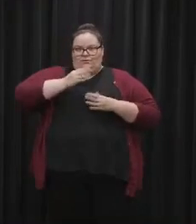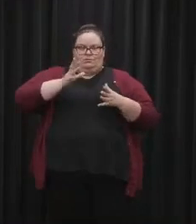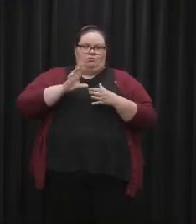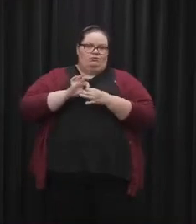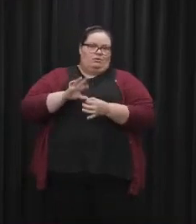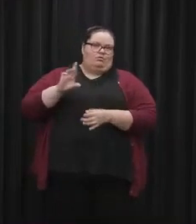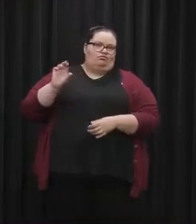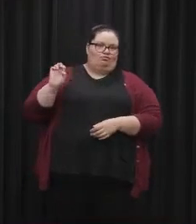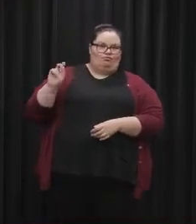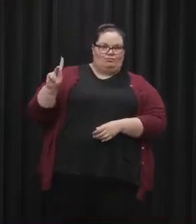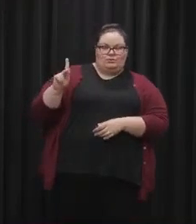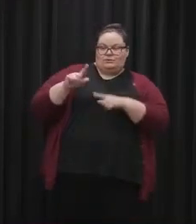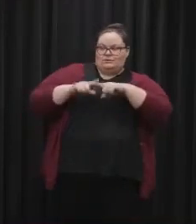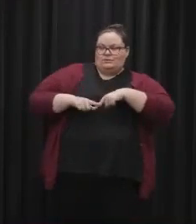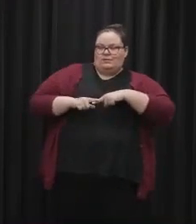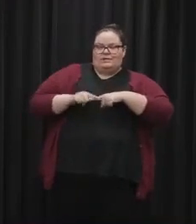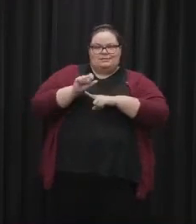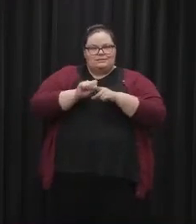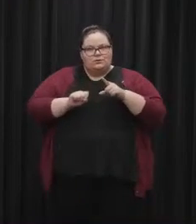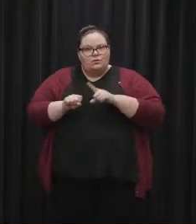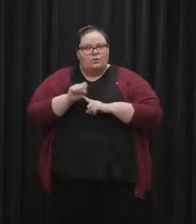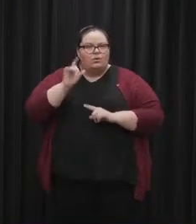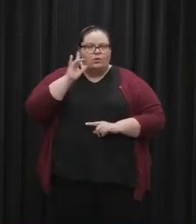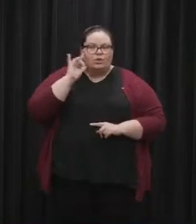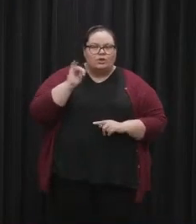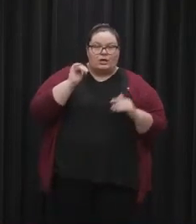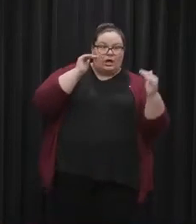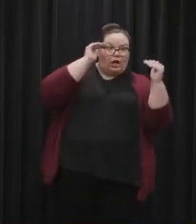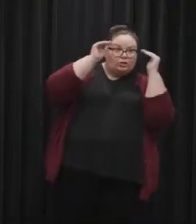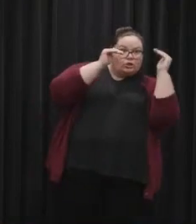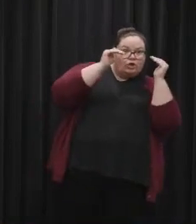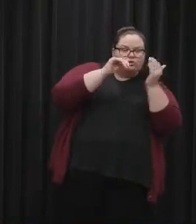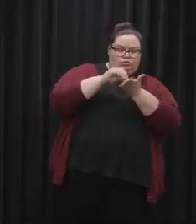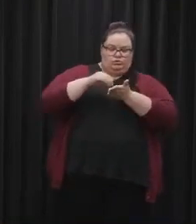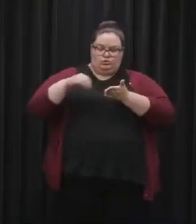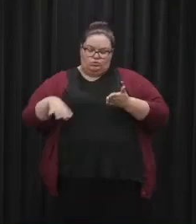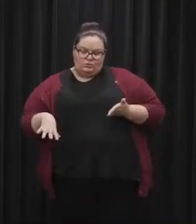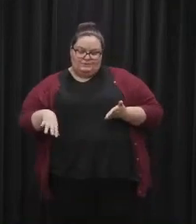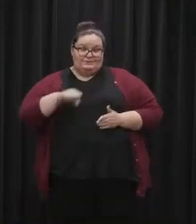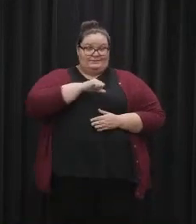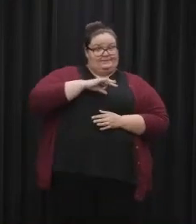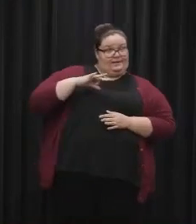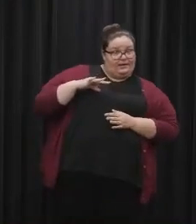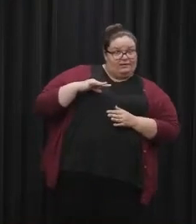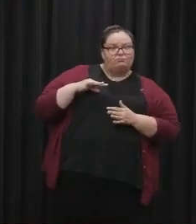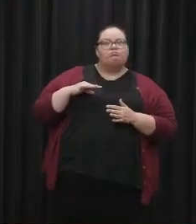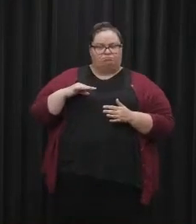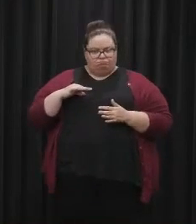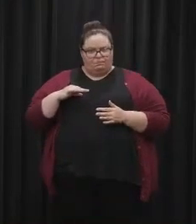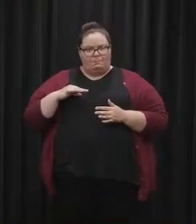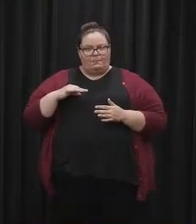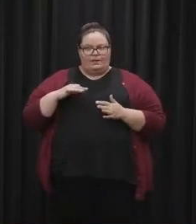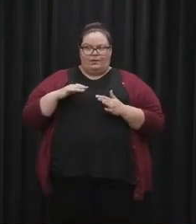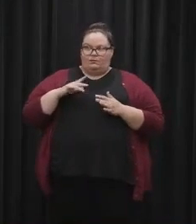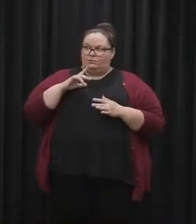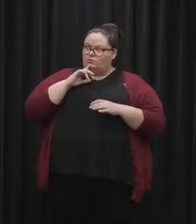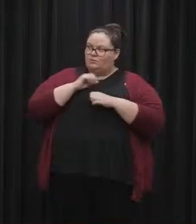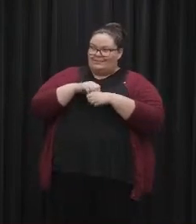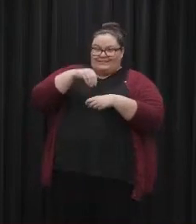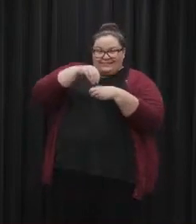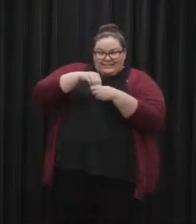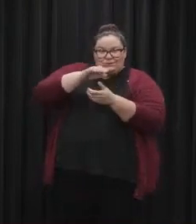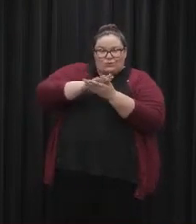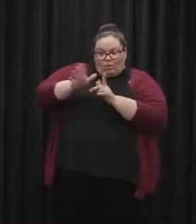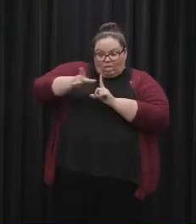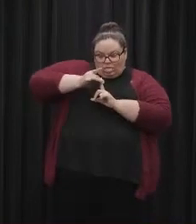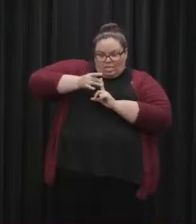around the risks at each school, depending on whether it's an adult or a student or an employee, and whether it's a transmission that occurred in the